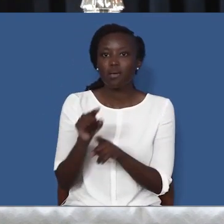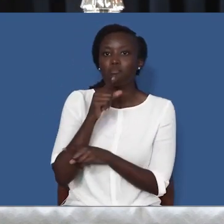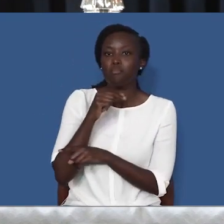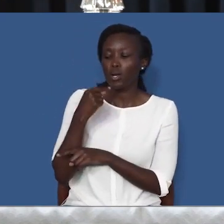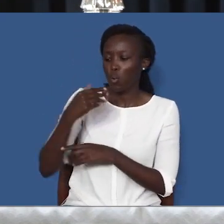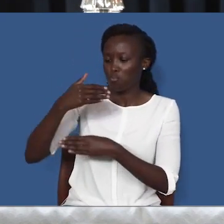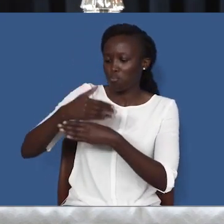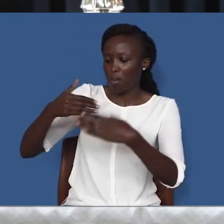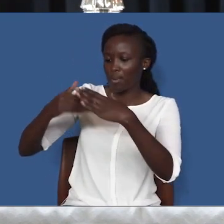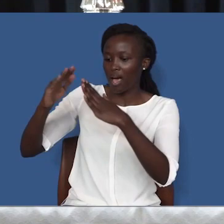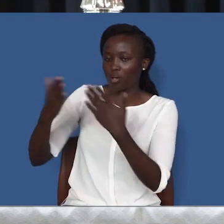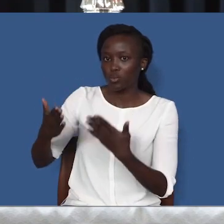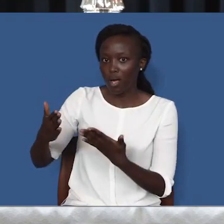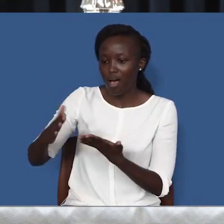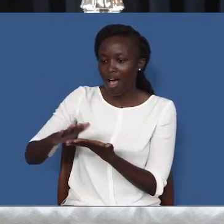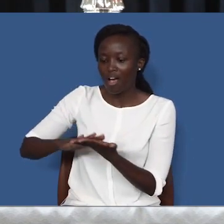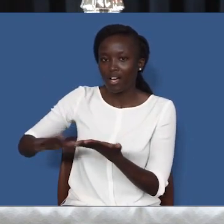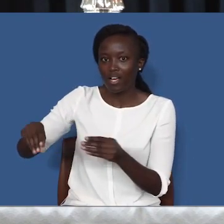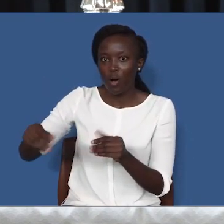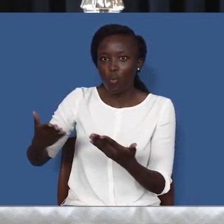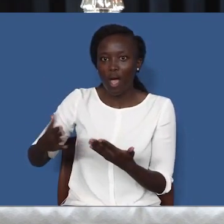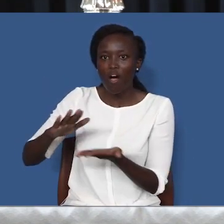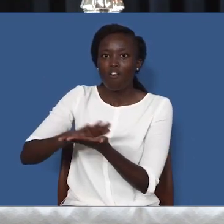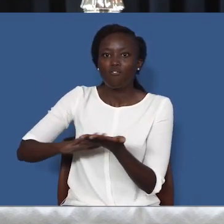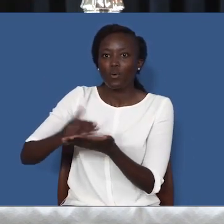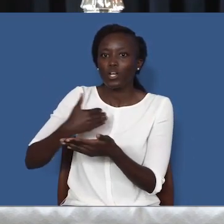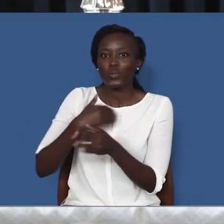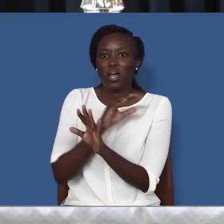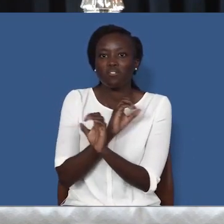on the ground without a foundation.